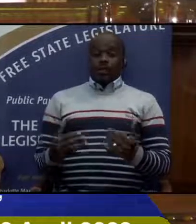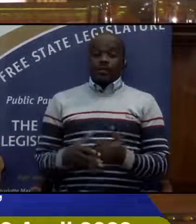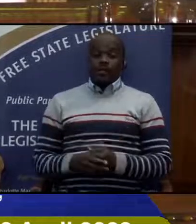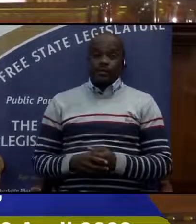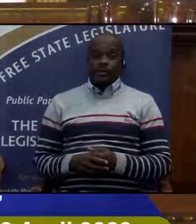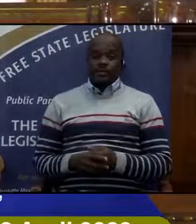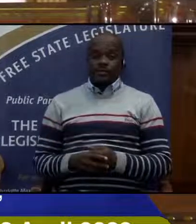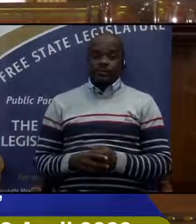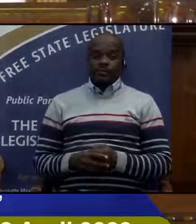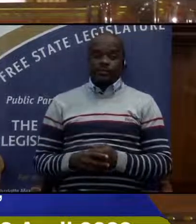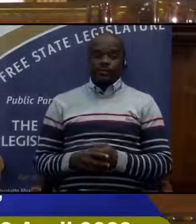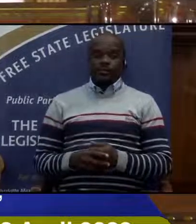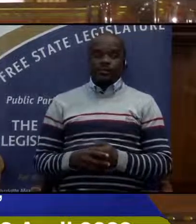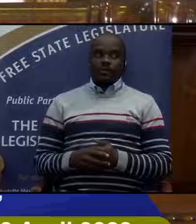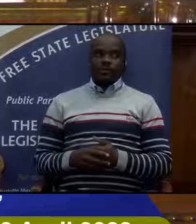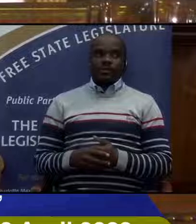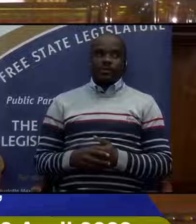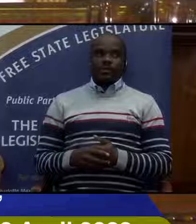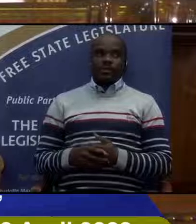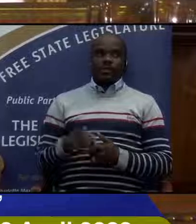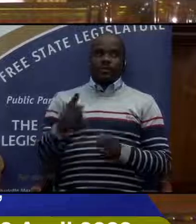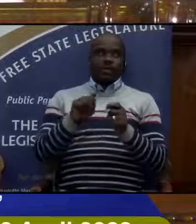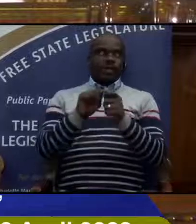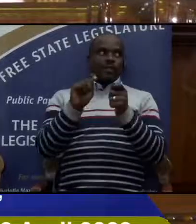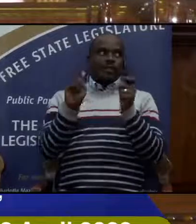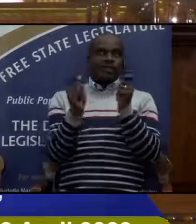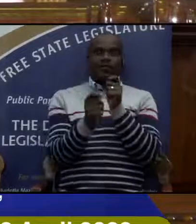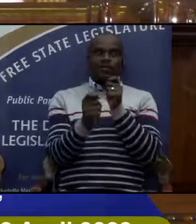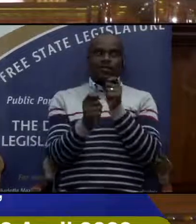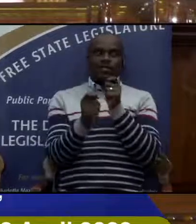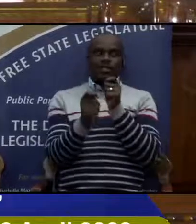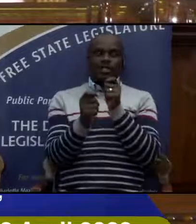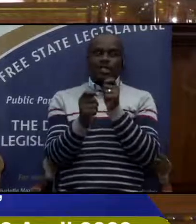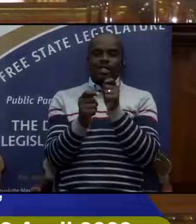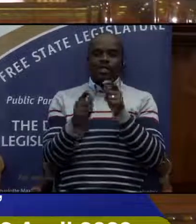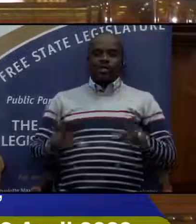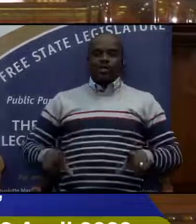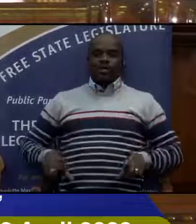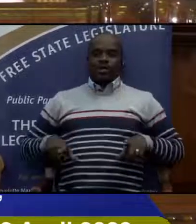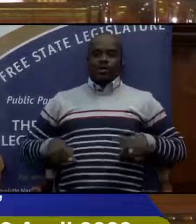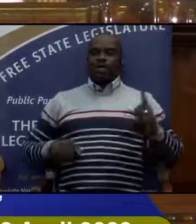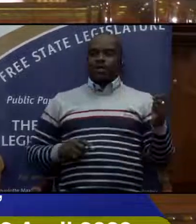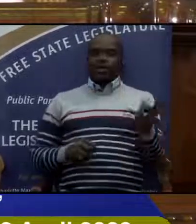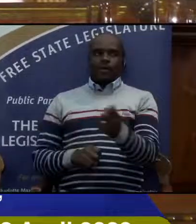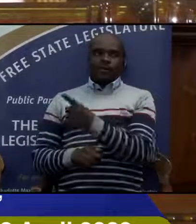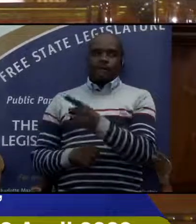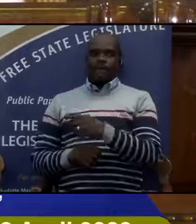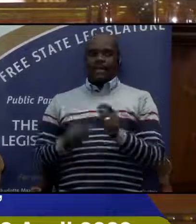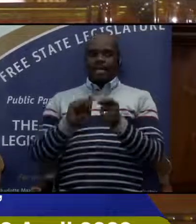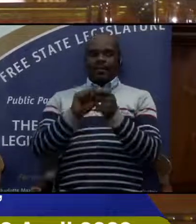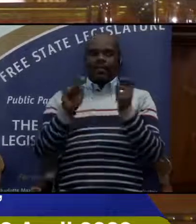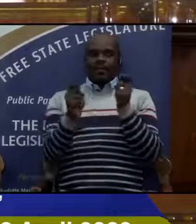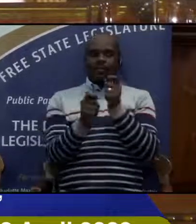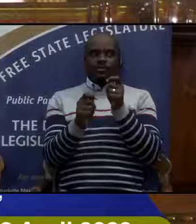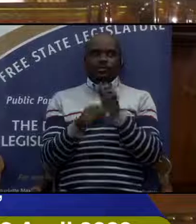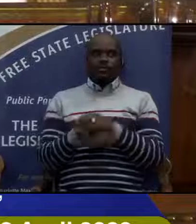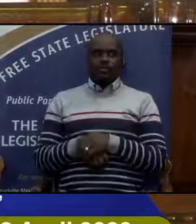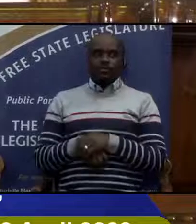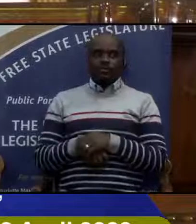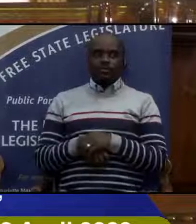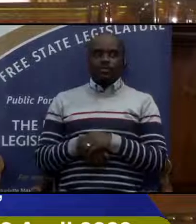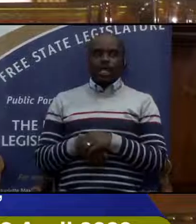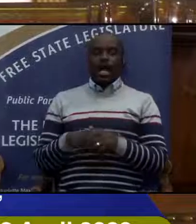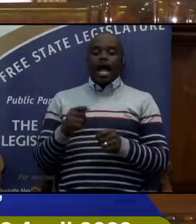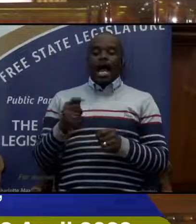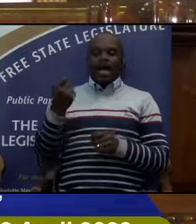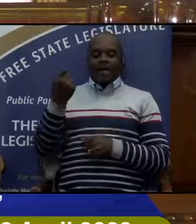which implies the redirection of funds to cadre cronies and down payment of facilitation fees